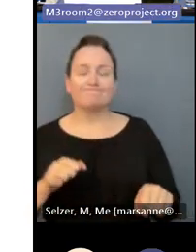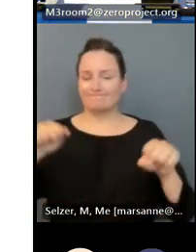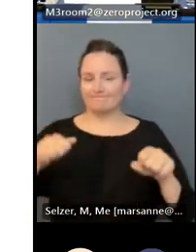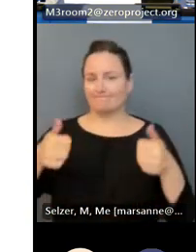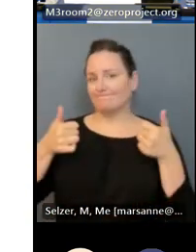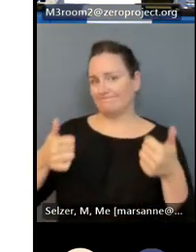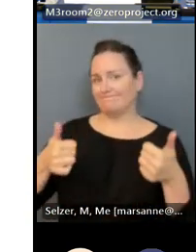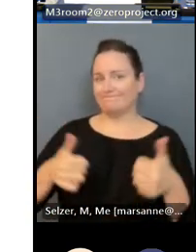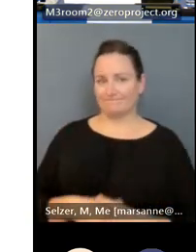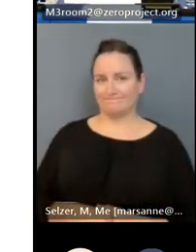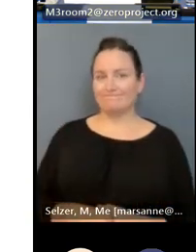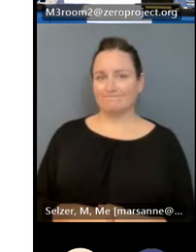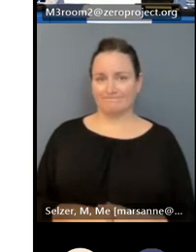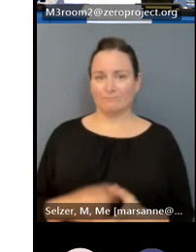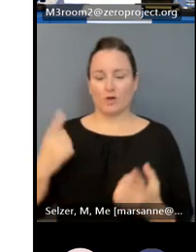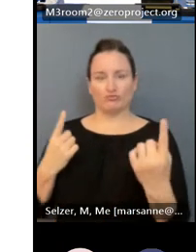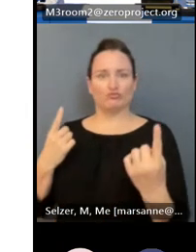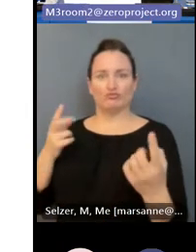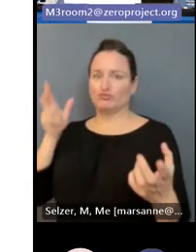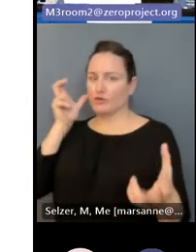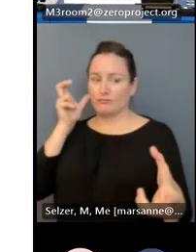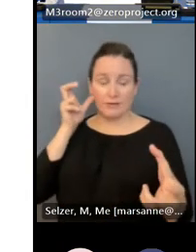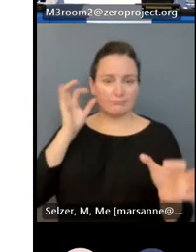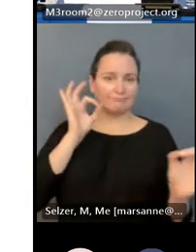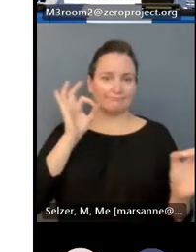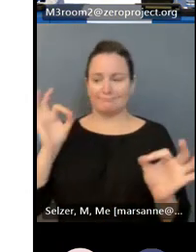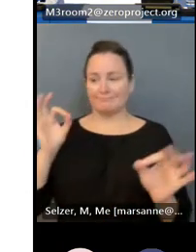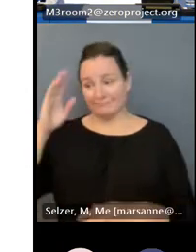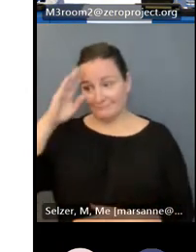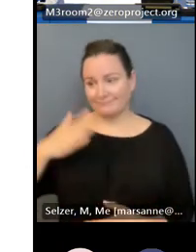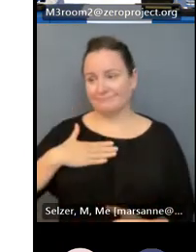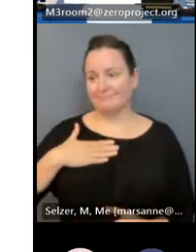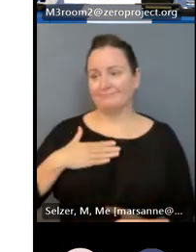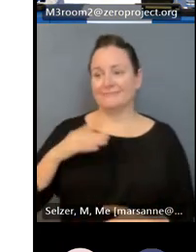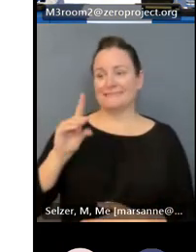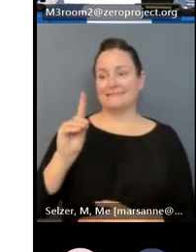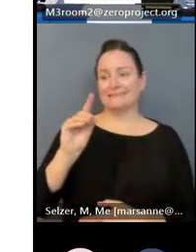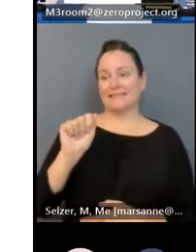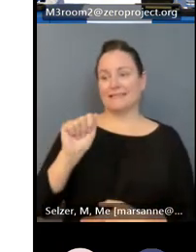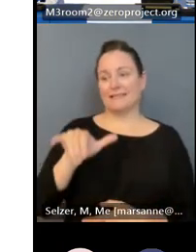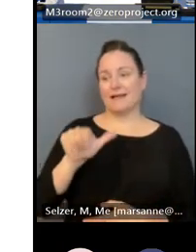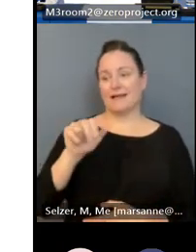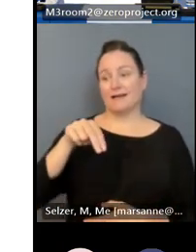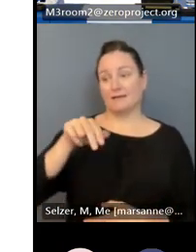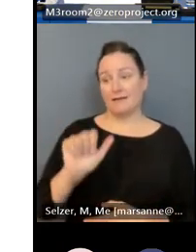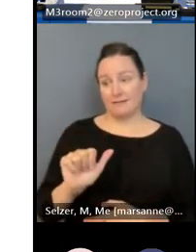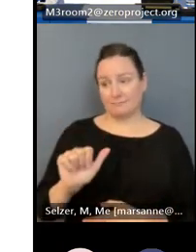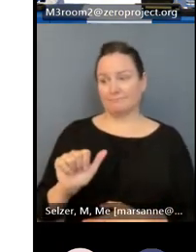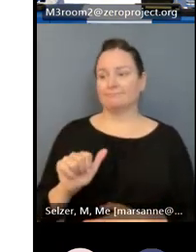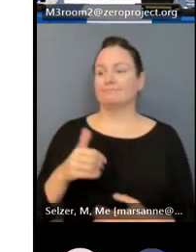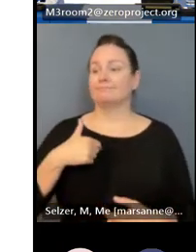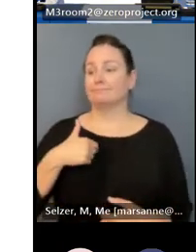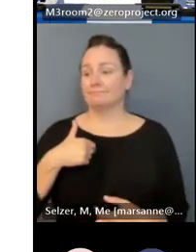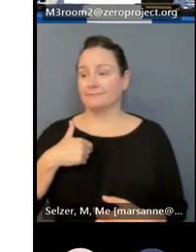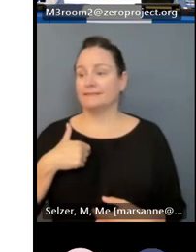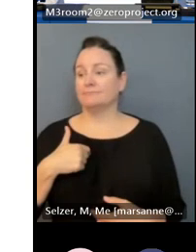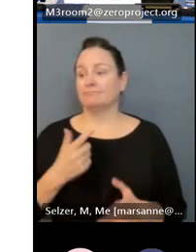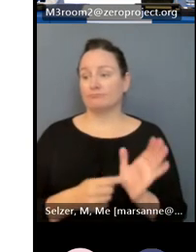Yes. Yeah, thank you. And I'm Dayana Joseph, representing the Fourth Way Foundation from India,